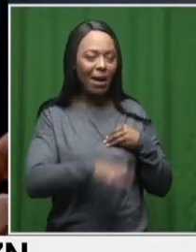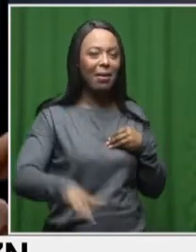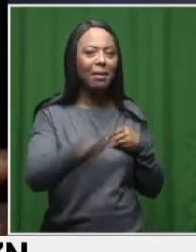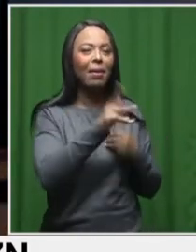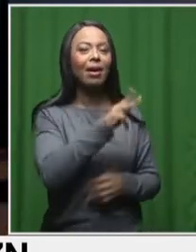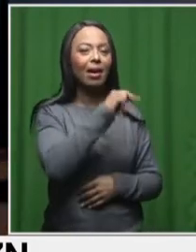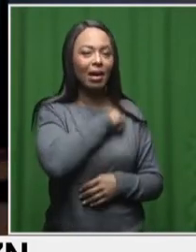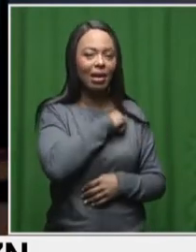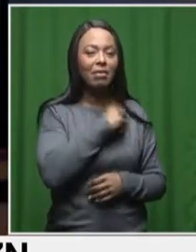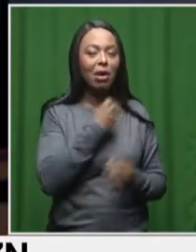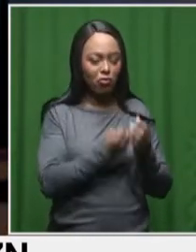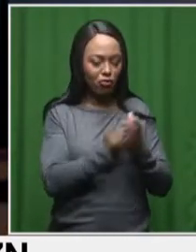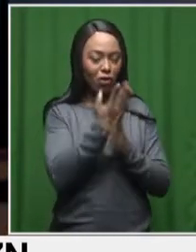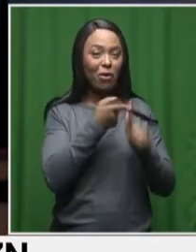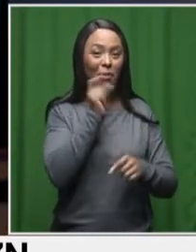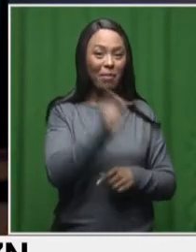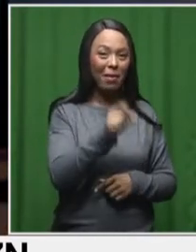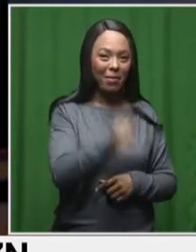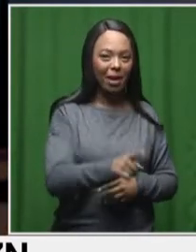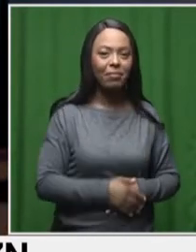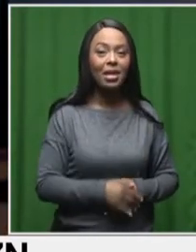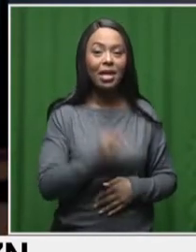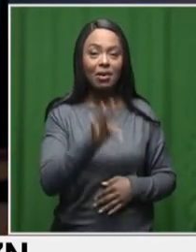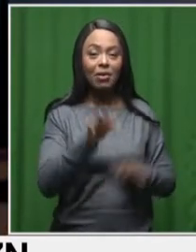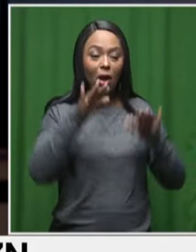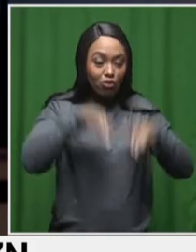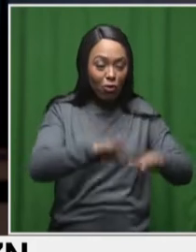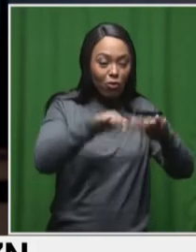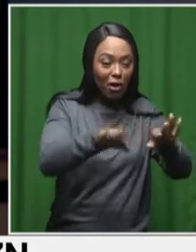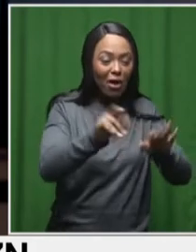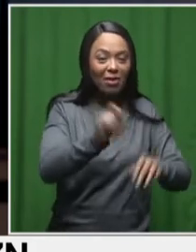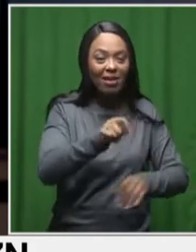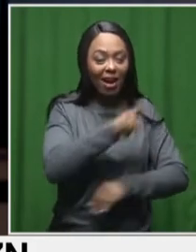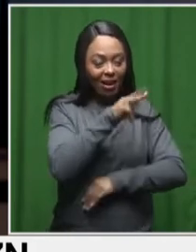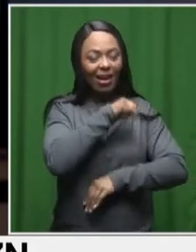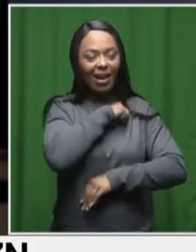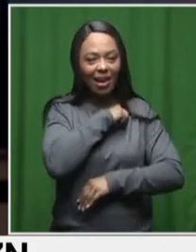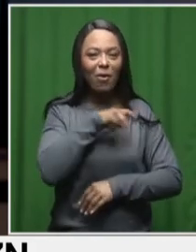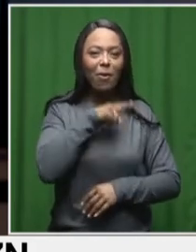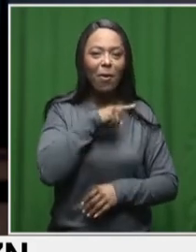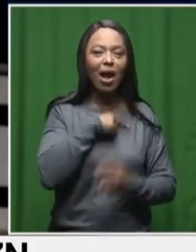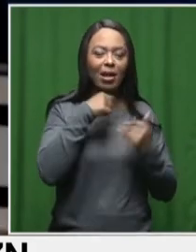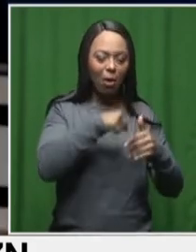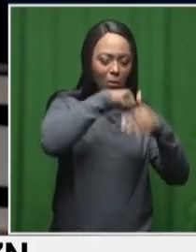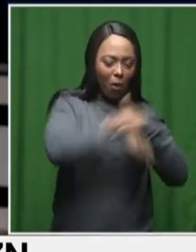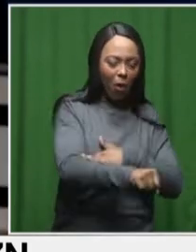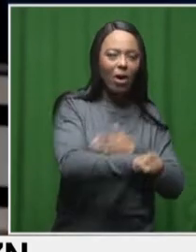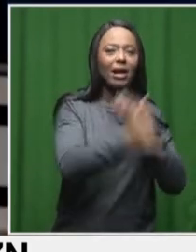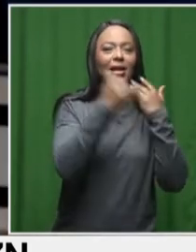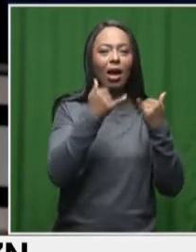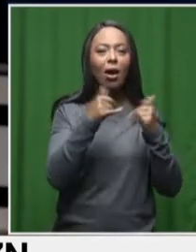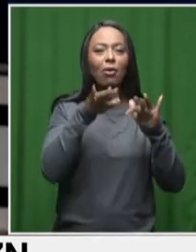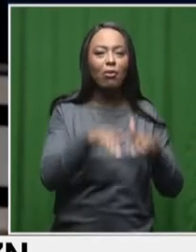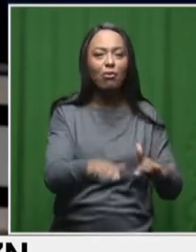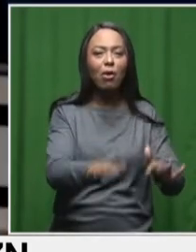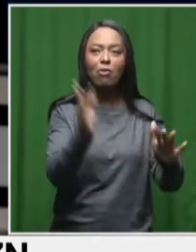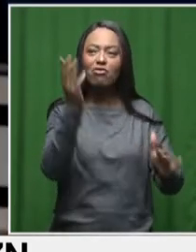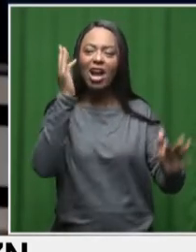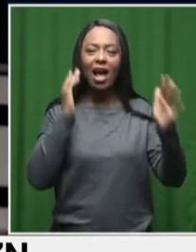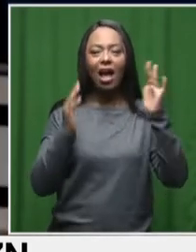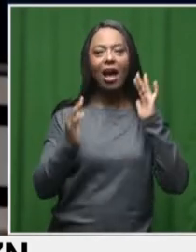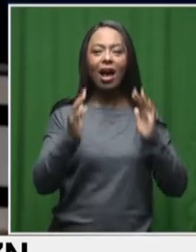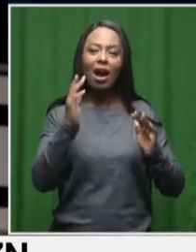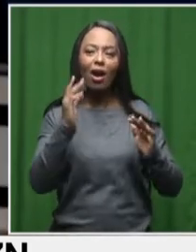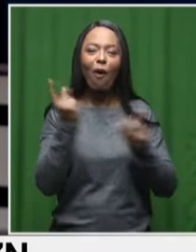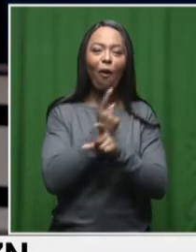growing from there. You see, if you can grow from the coast, because you are blown into the inland by the breeze, you know you're going to be